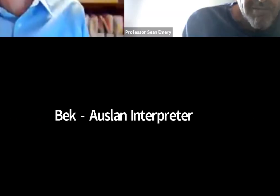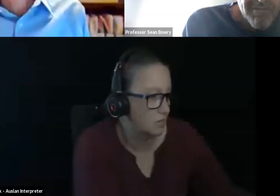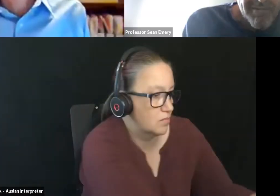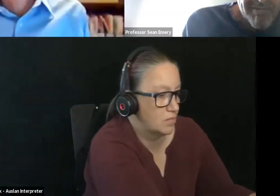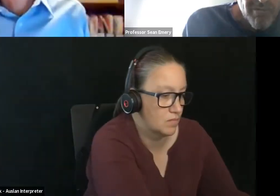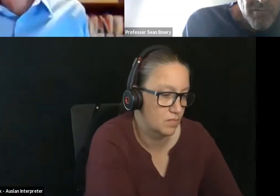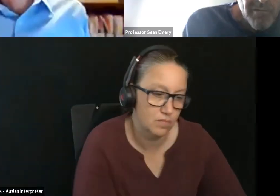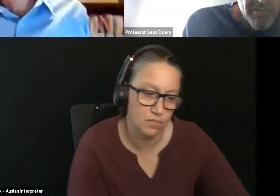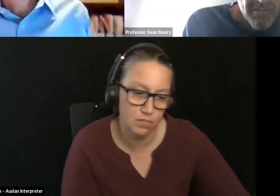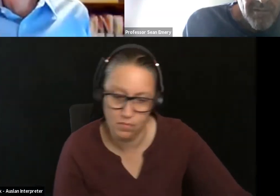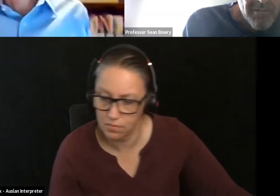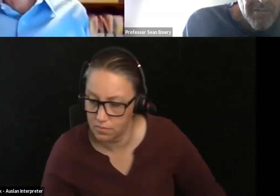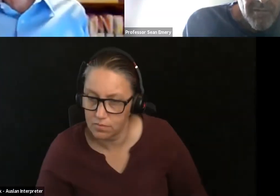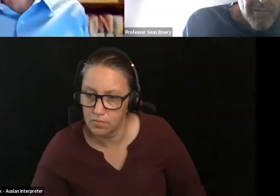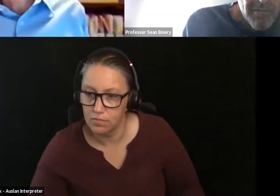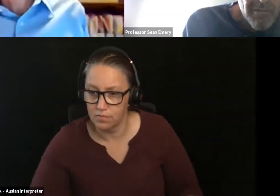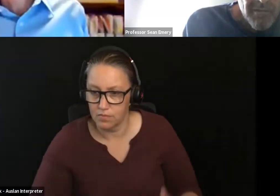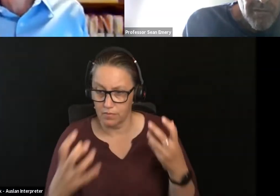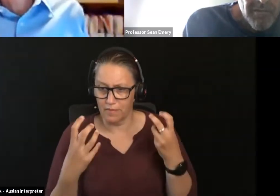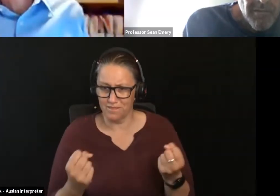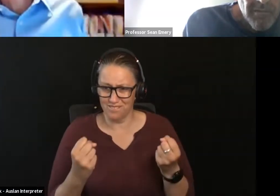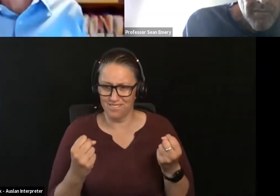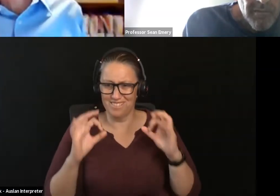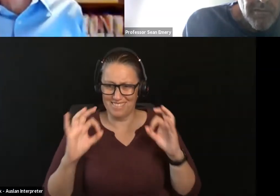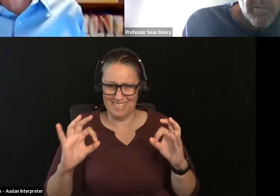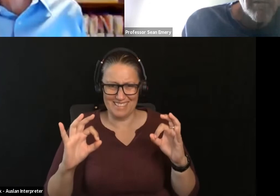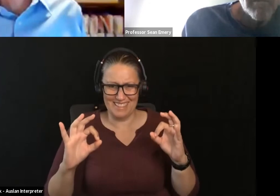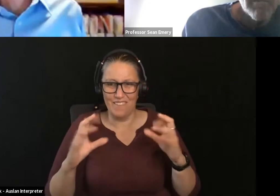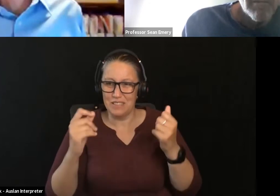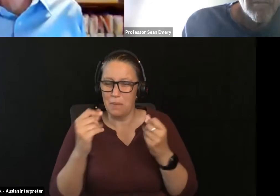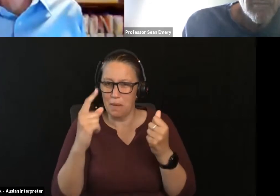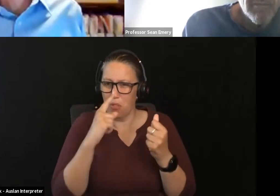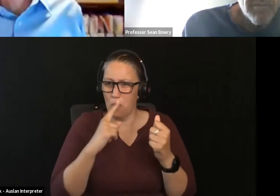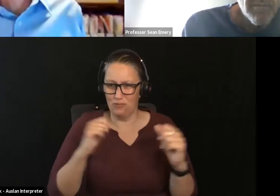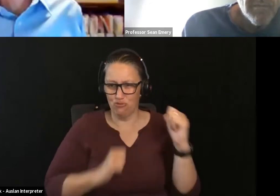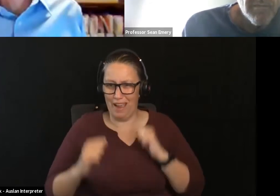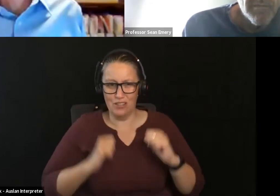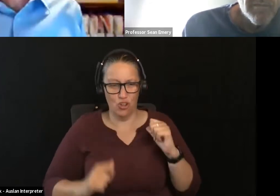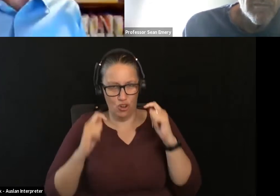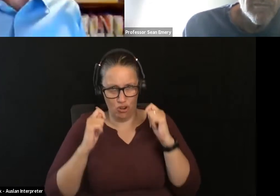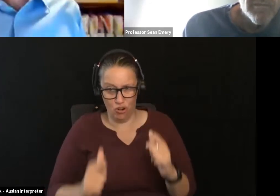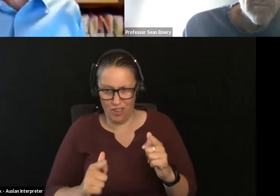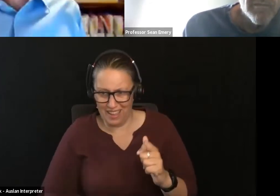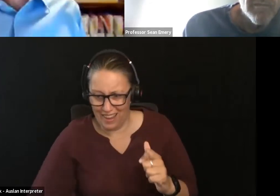them opioids. There was people who had been trained earlier in a more conservative era.